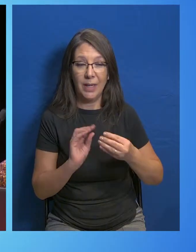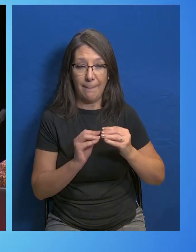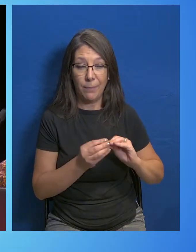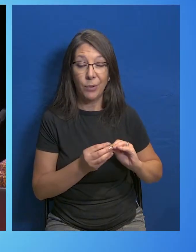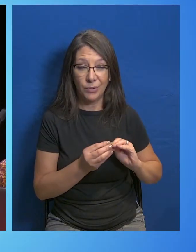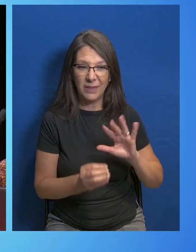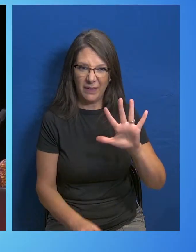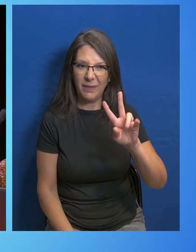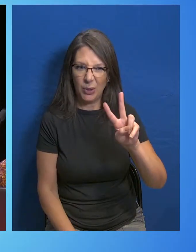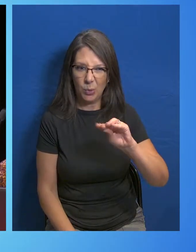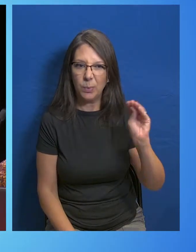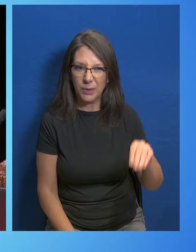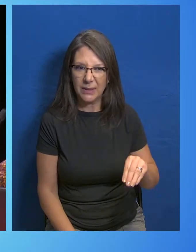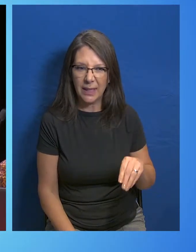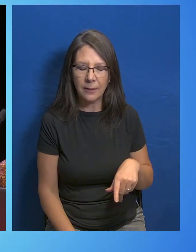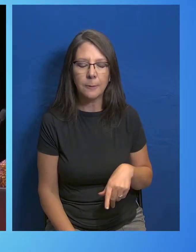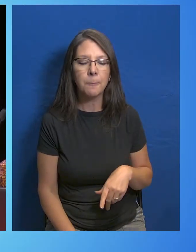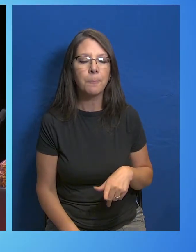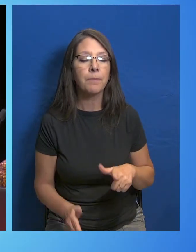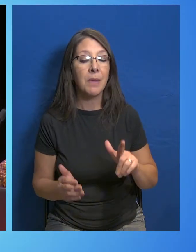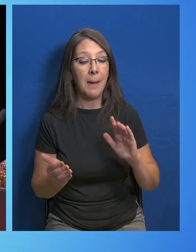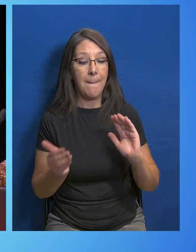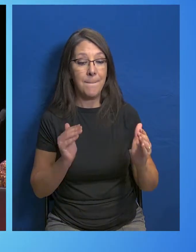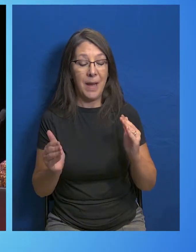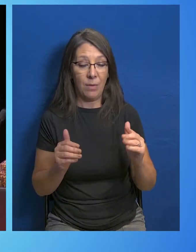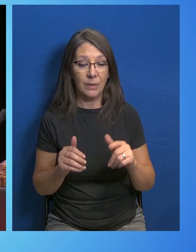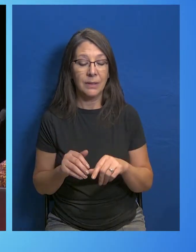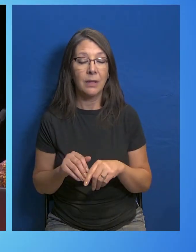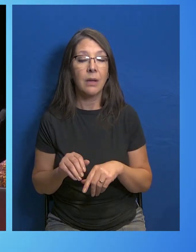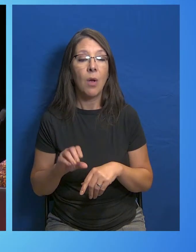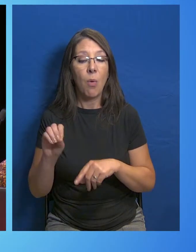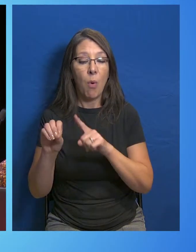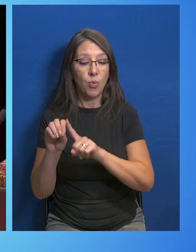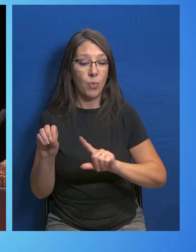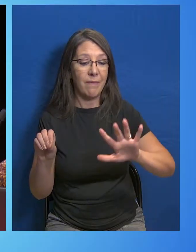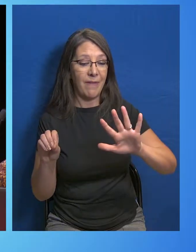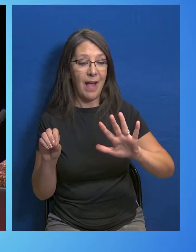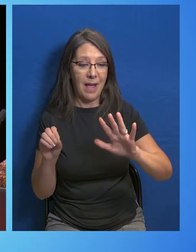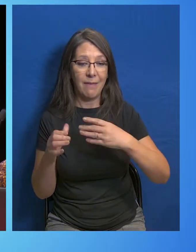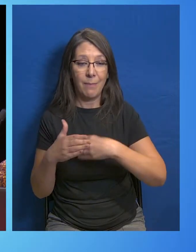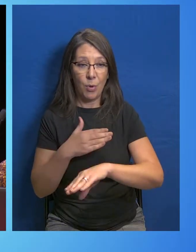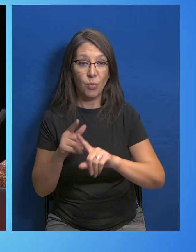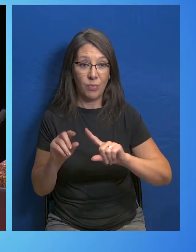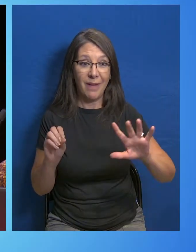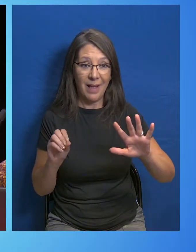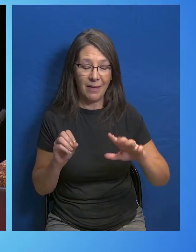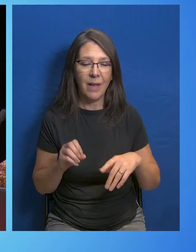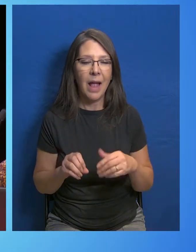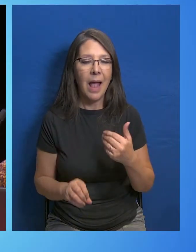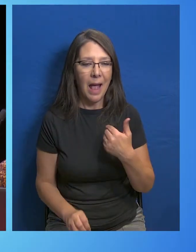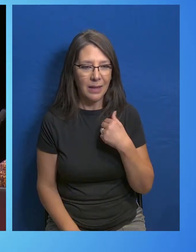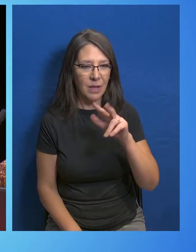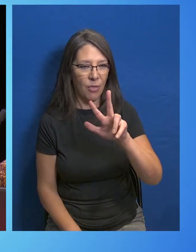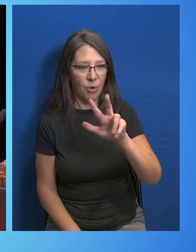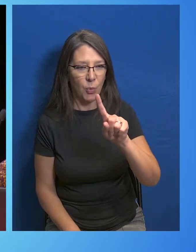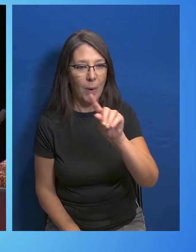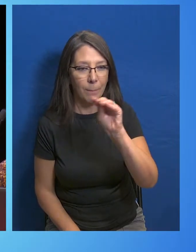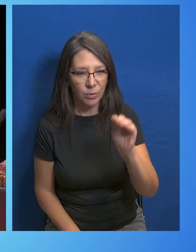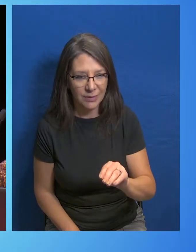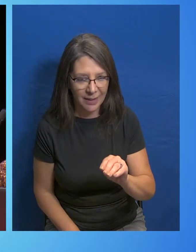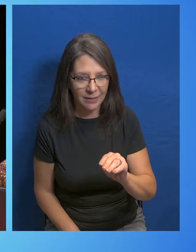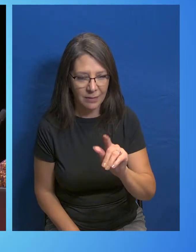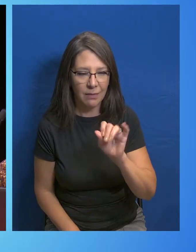In comparison, ASDB's Birth to 5 early learning program serves approximately 31% of the students served